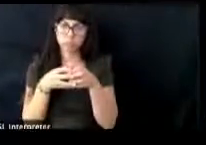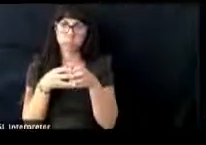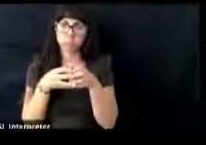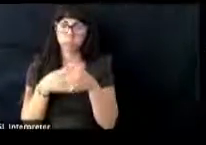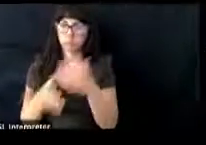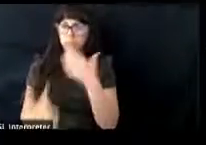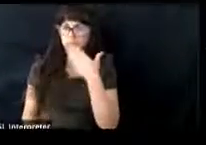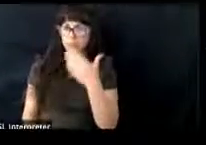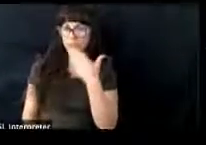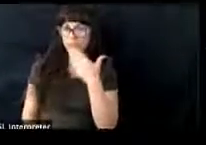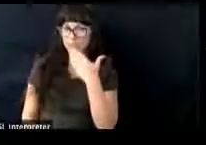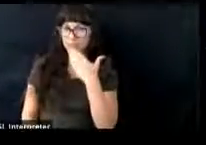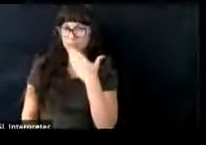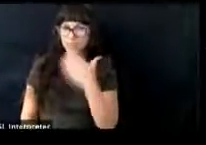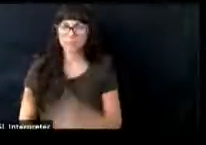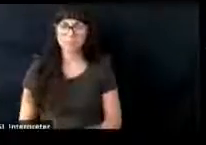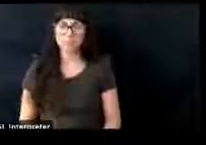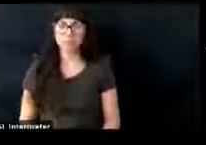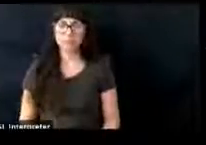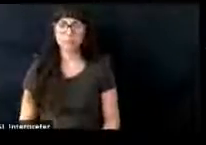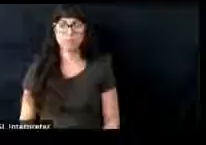you. Gracias.